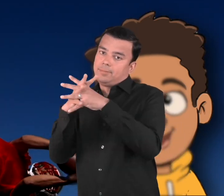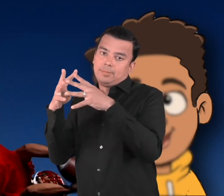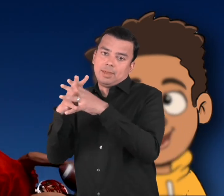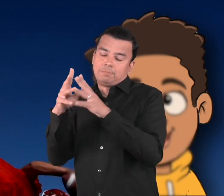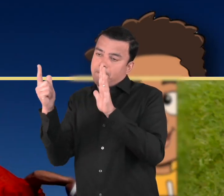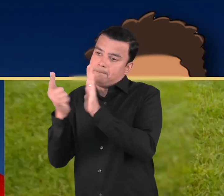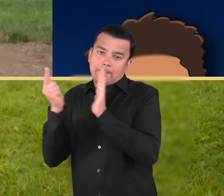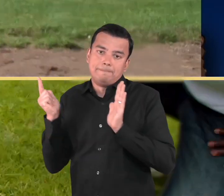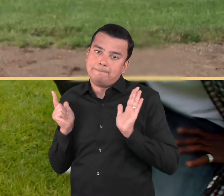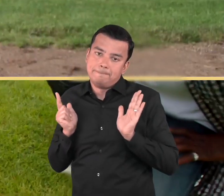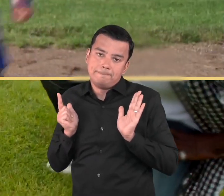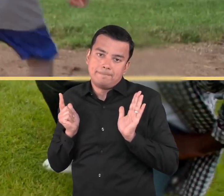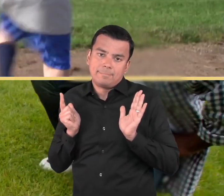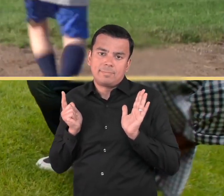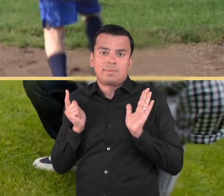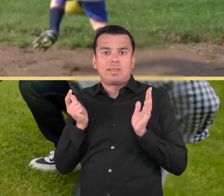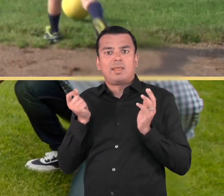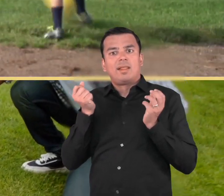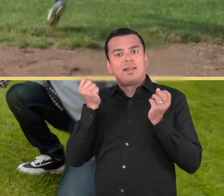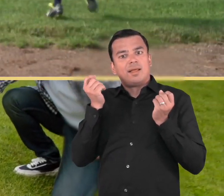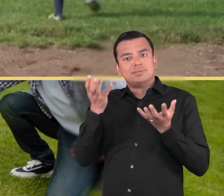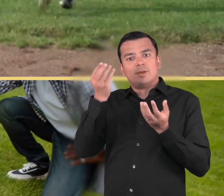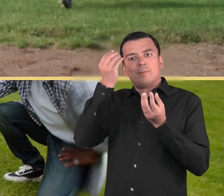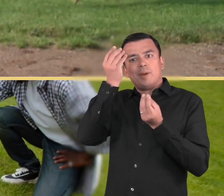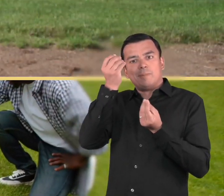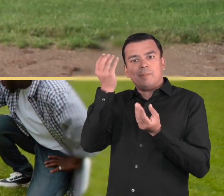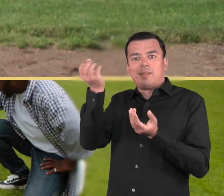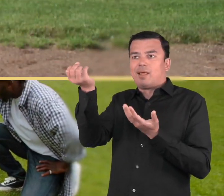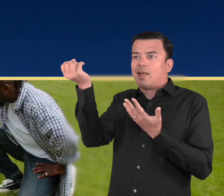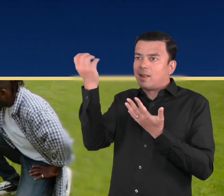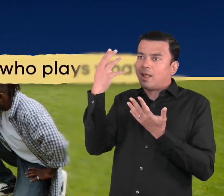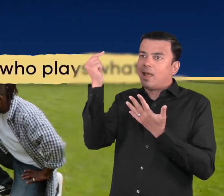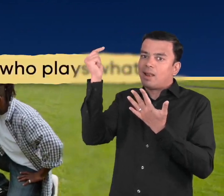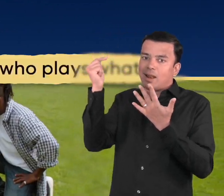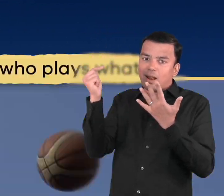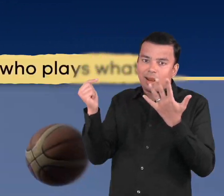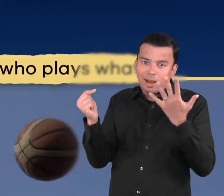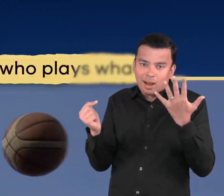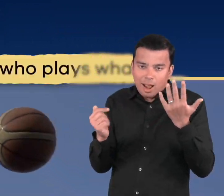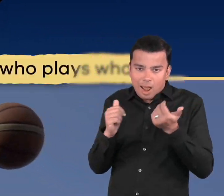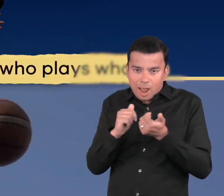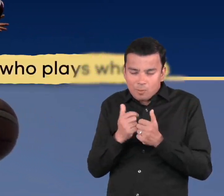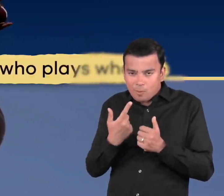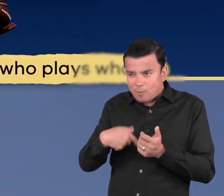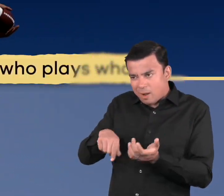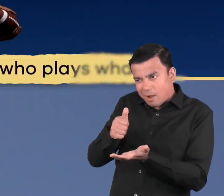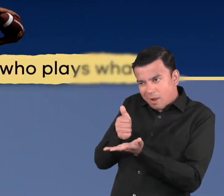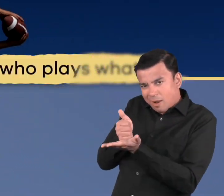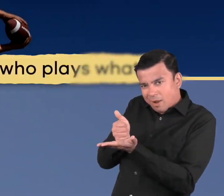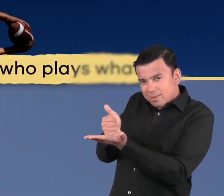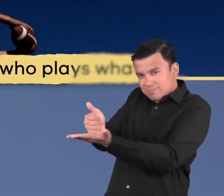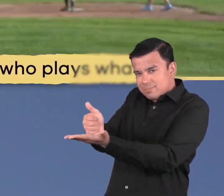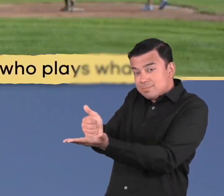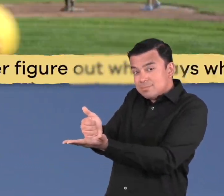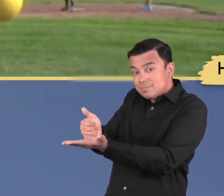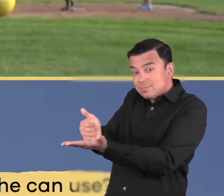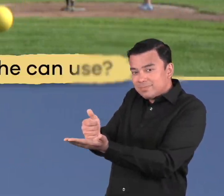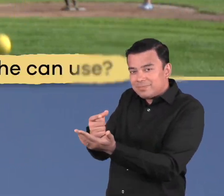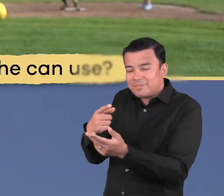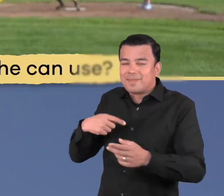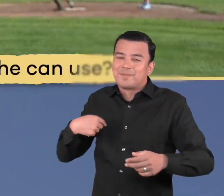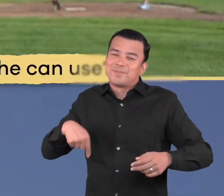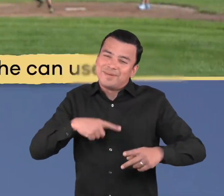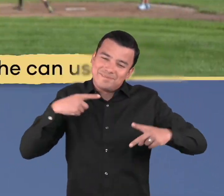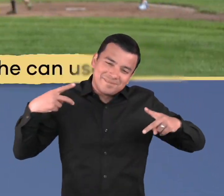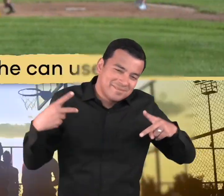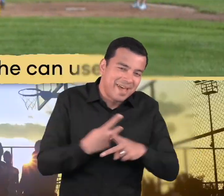football. Whoa, that is a lot of data to consider. How can we help Tyler figure out who plays what? What